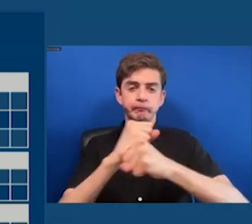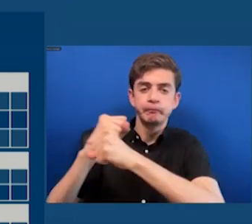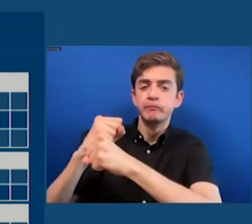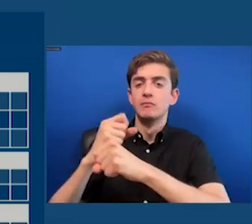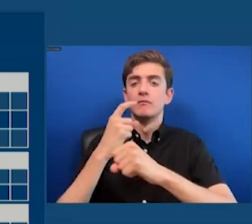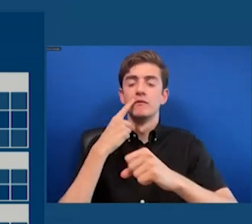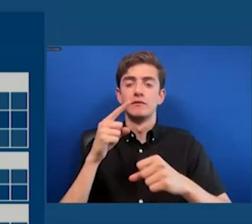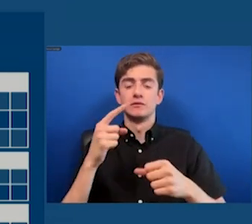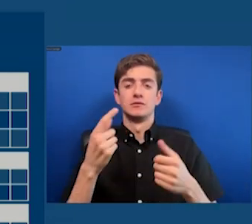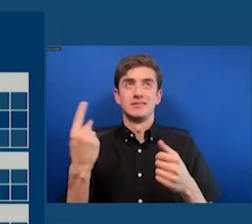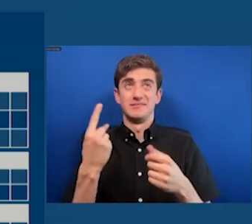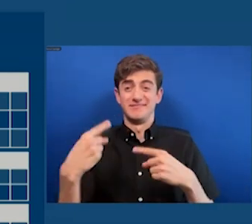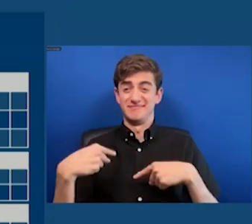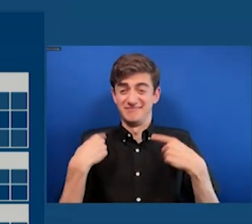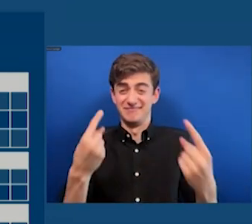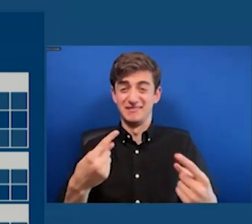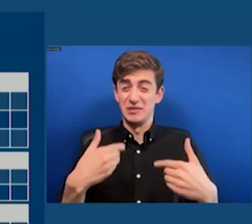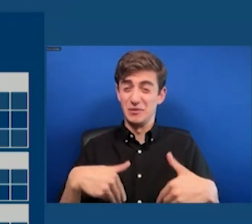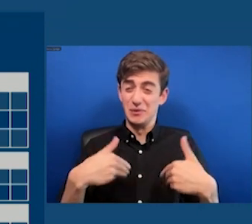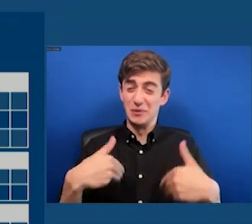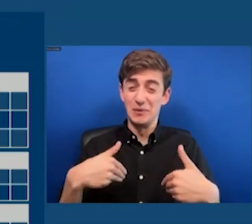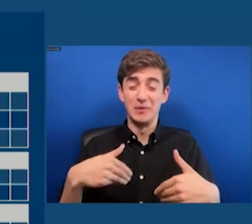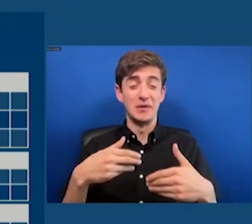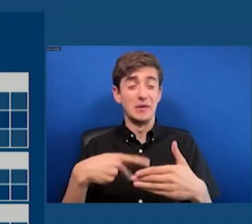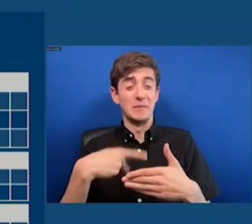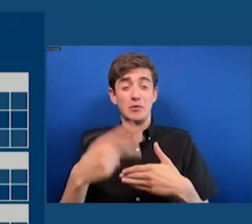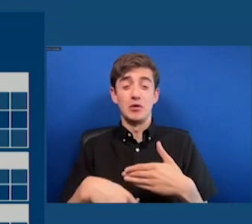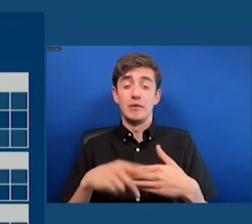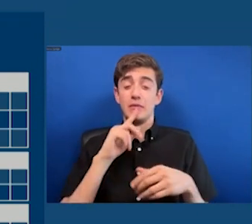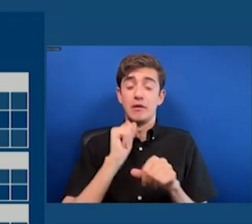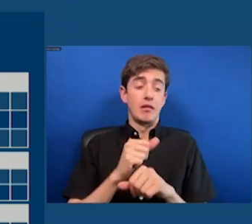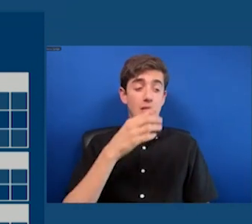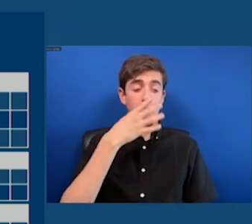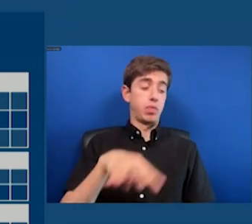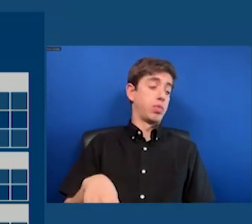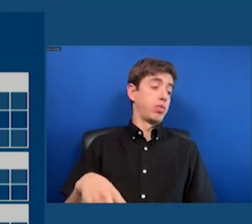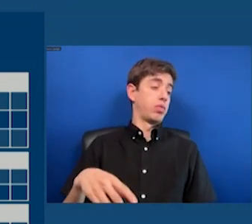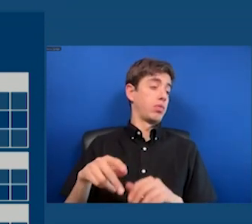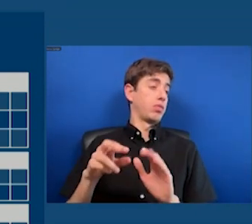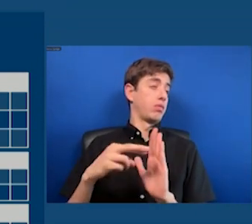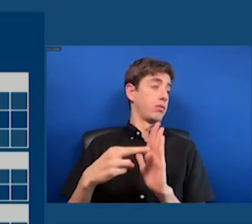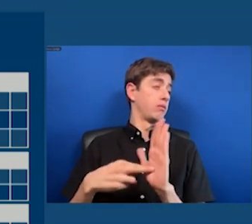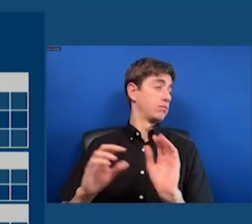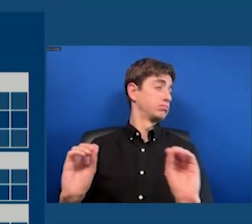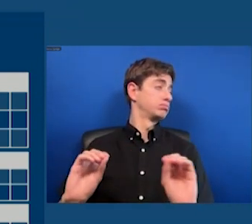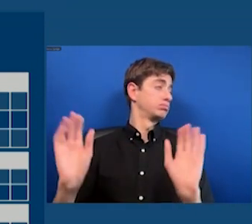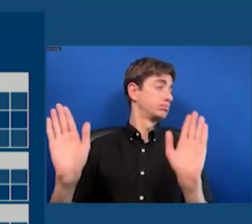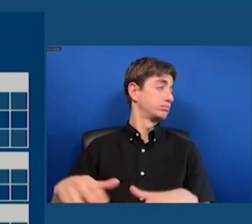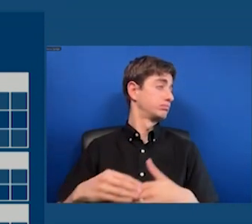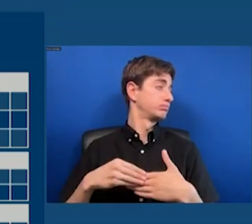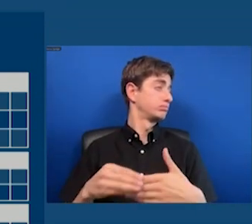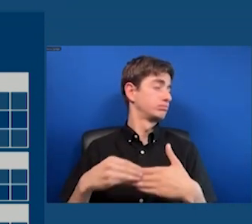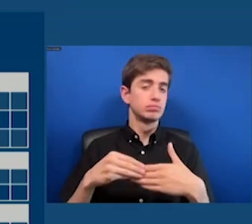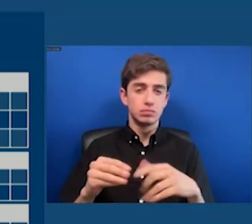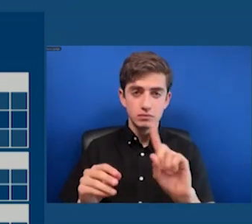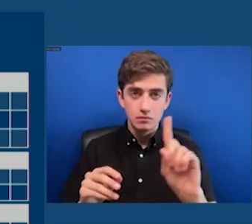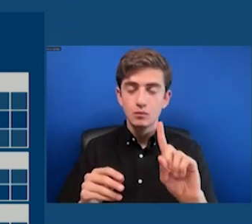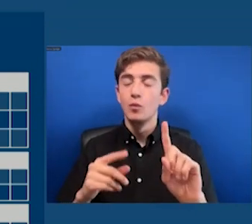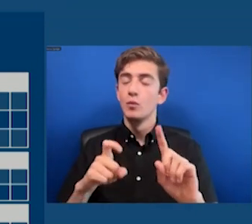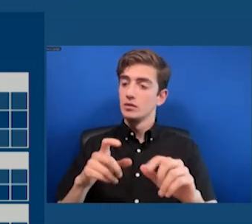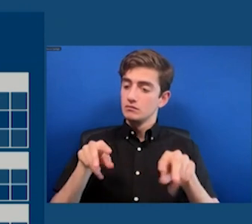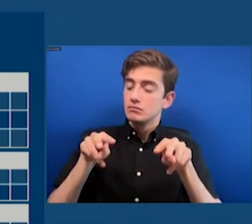has historically been a very underregulated program. That's how we ensure that the people who really need it get the best quality